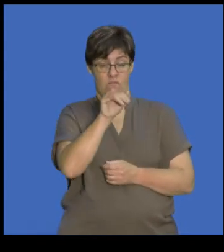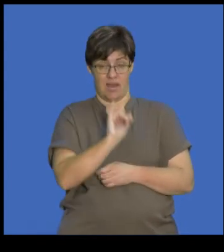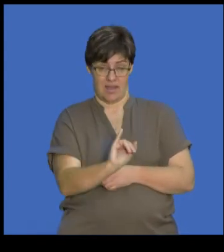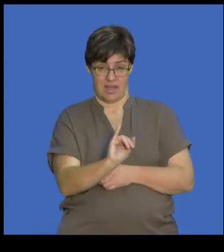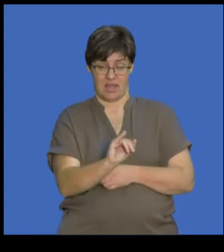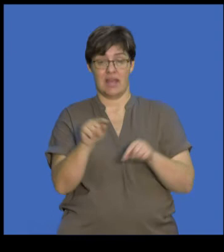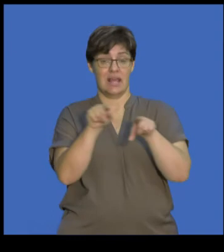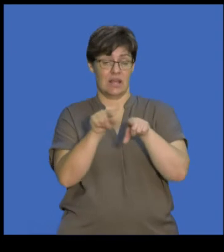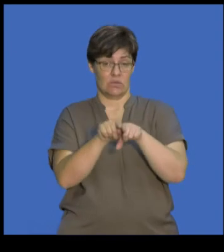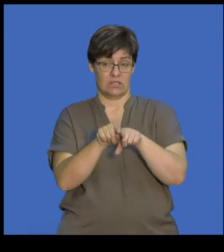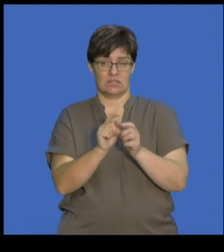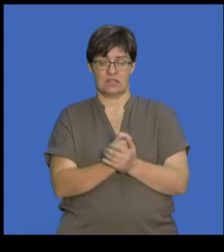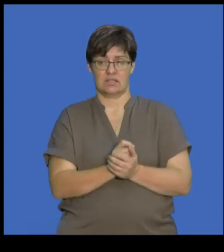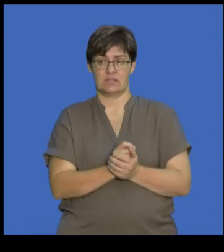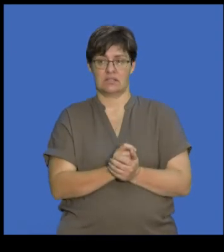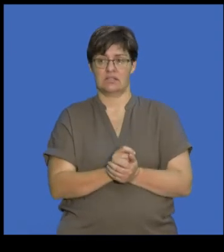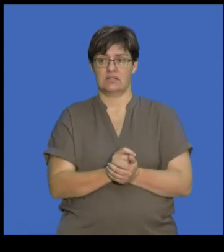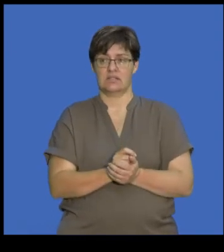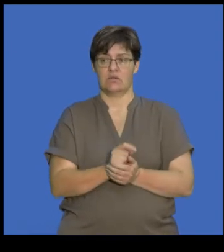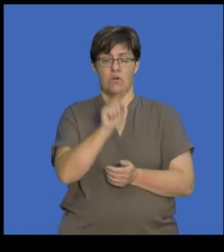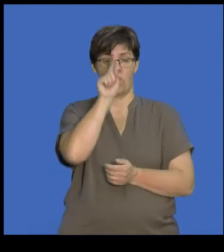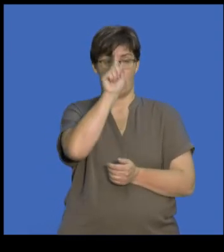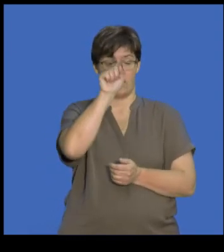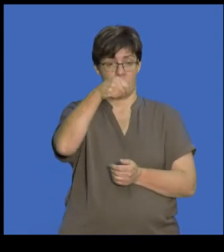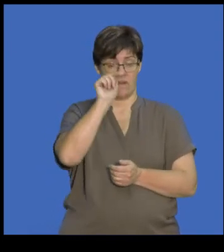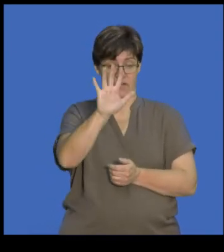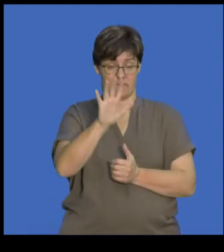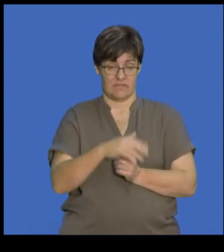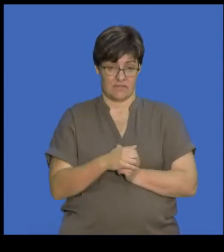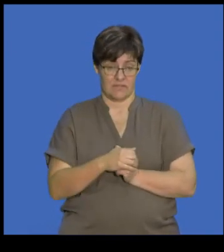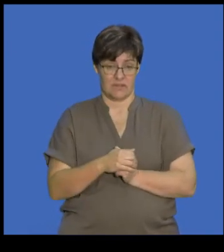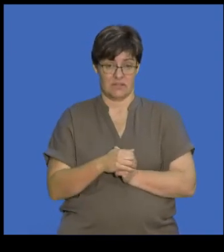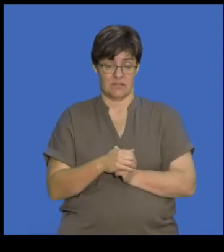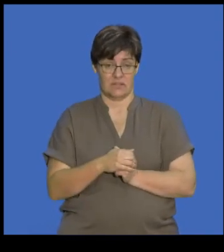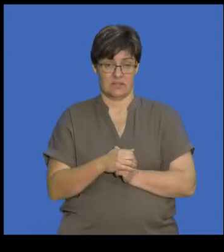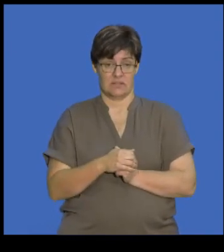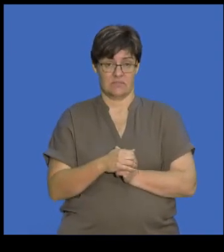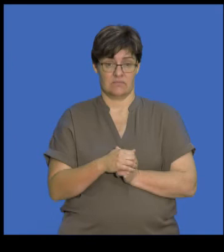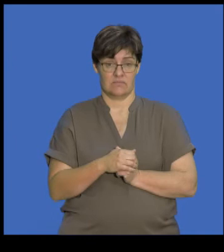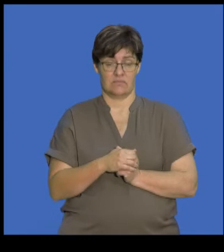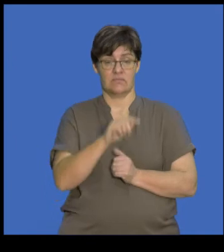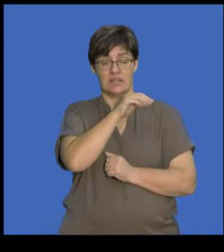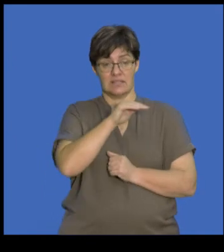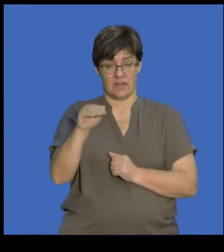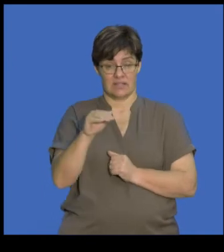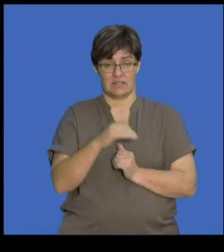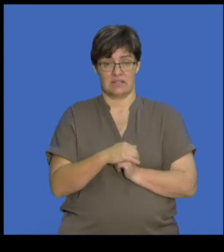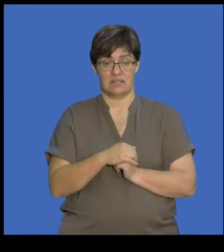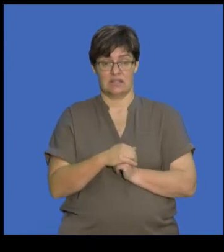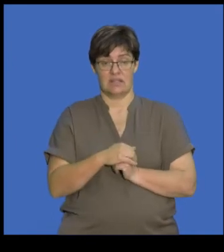to, okay, our voltage is 1.5, okay, 1.5 divided by our